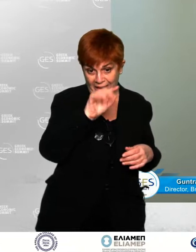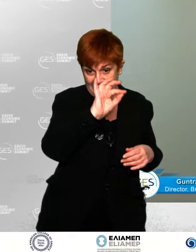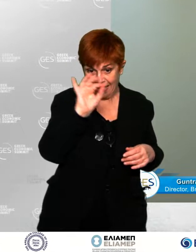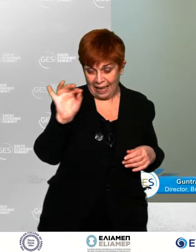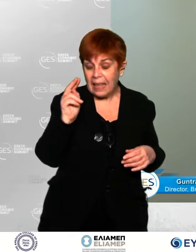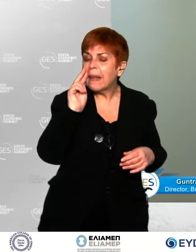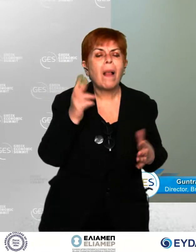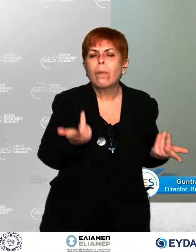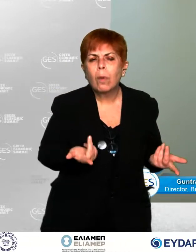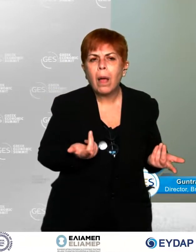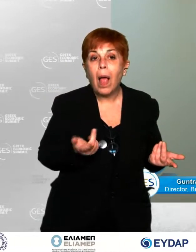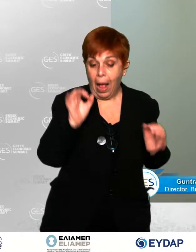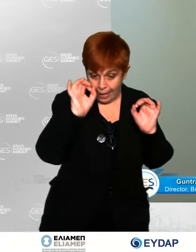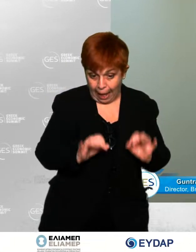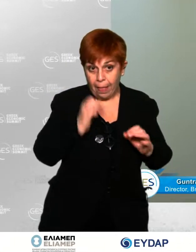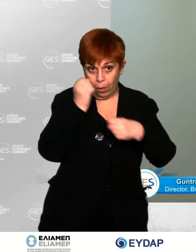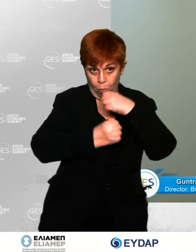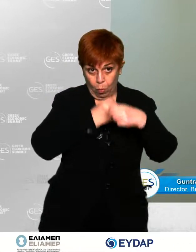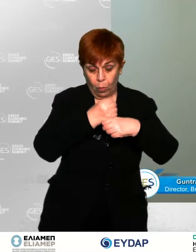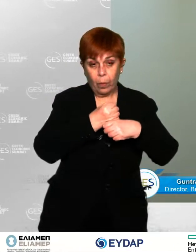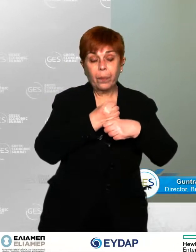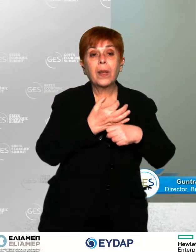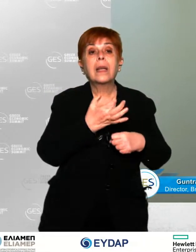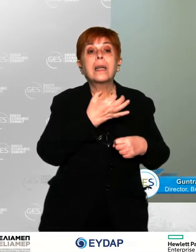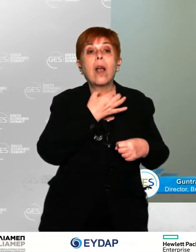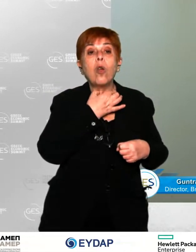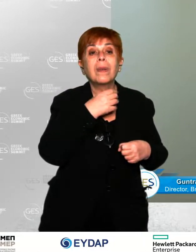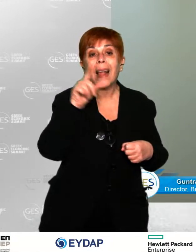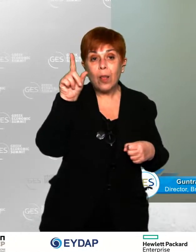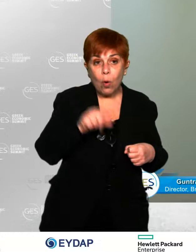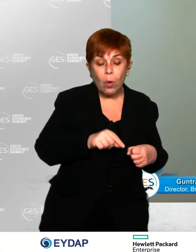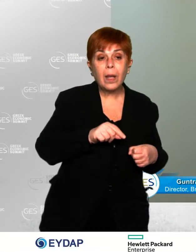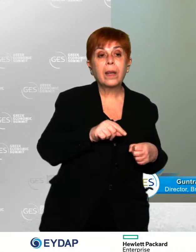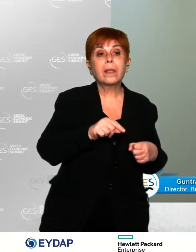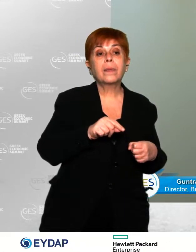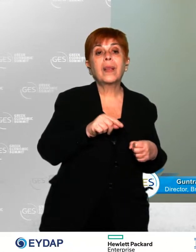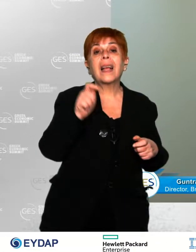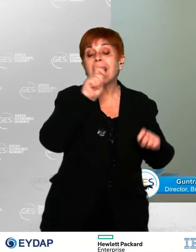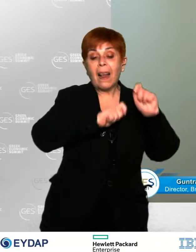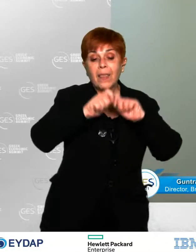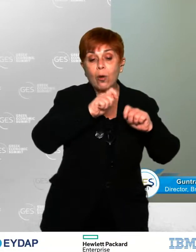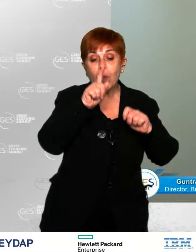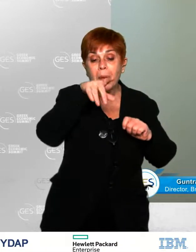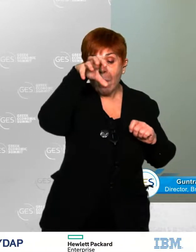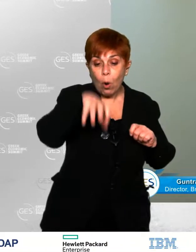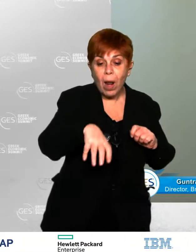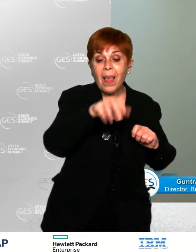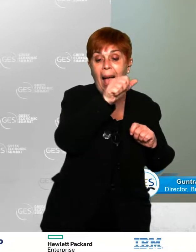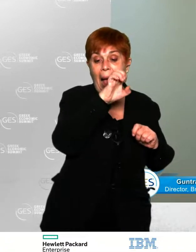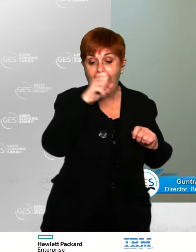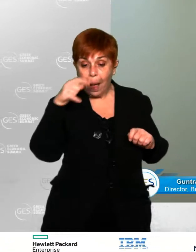less emissions to produce 1 unit of GDP. So there is some